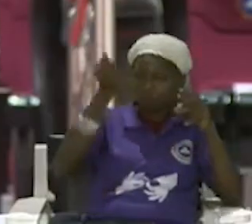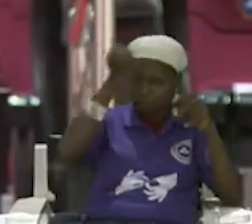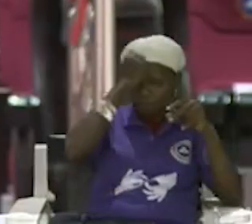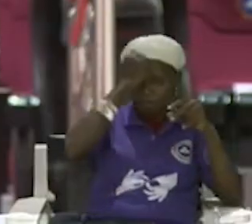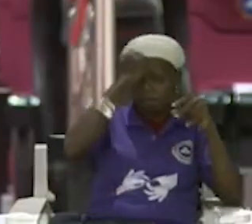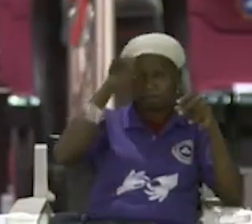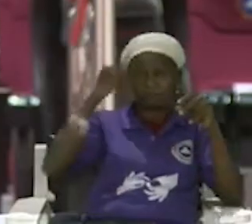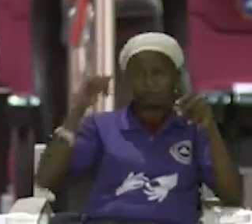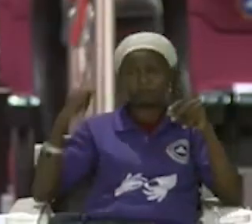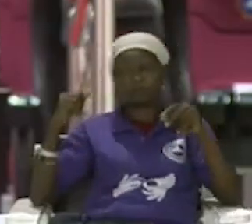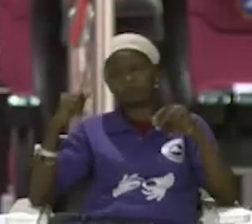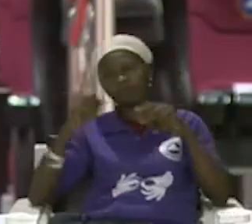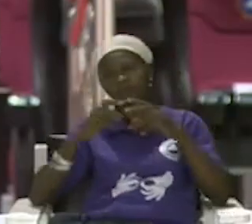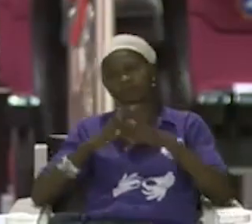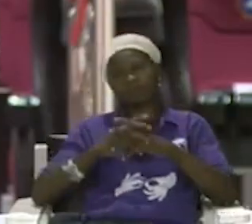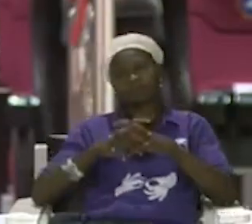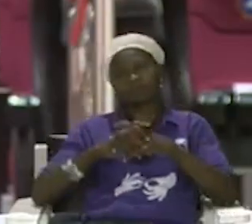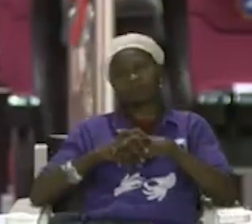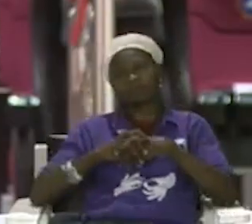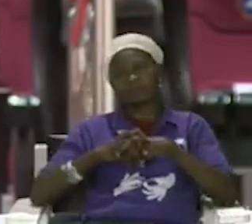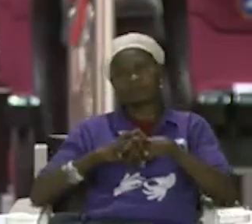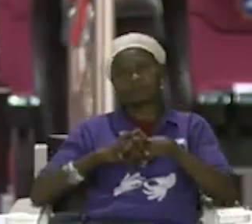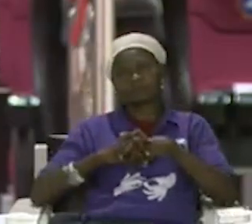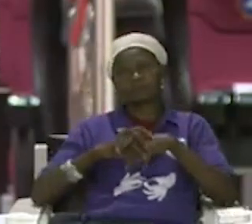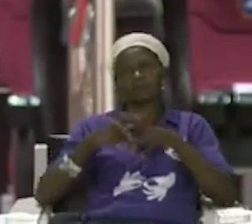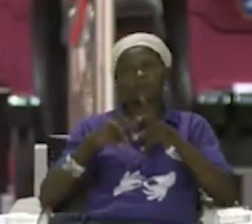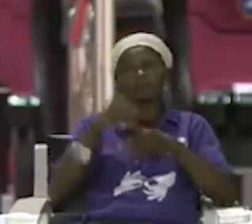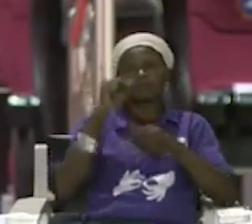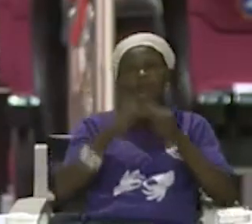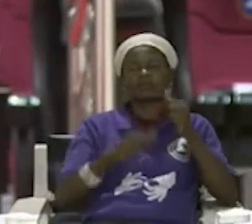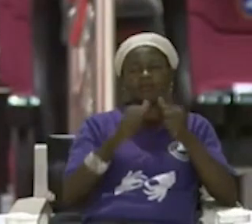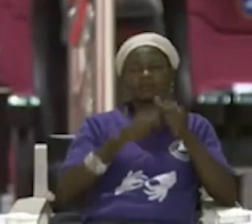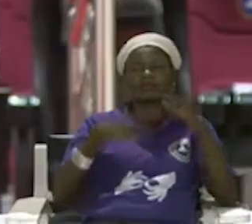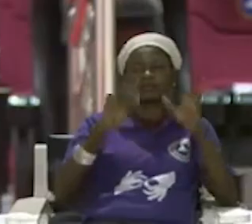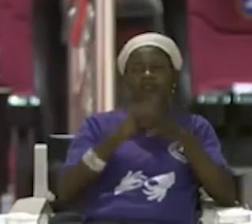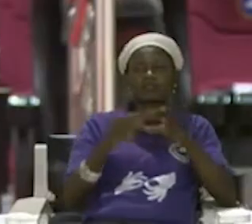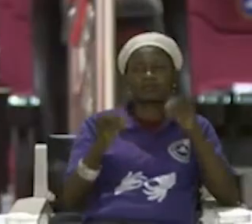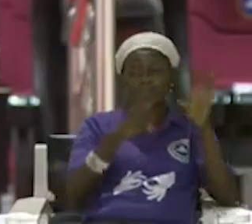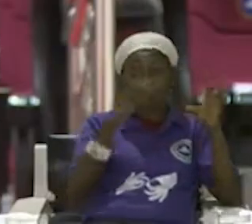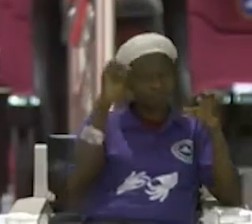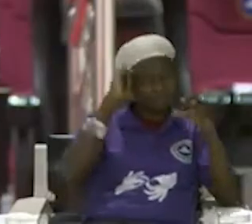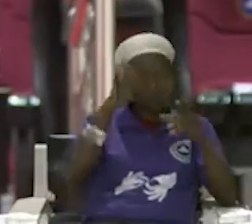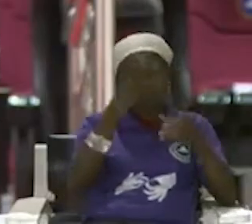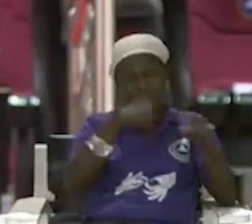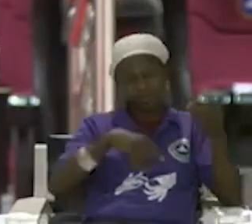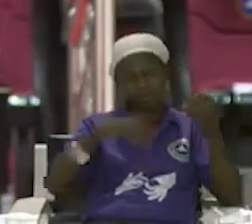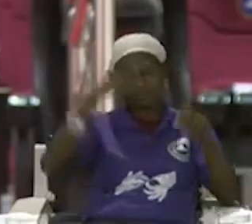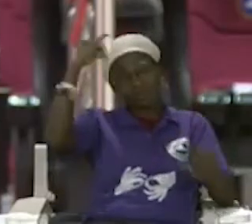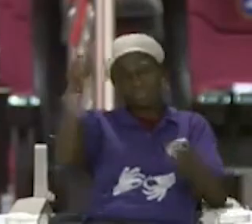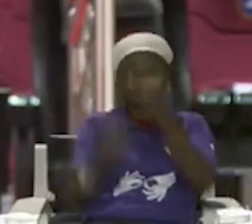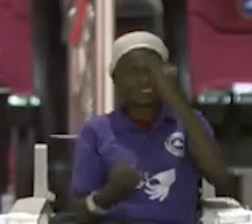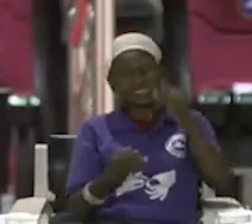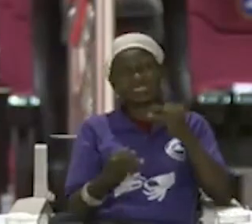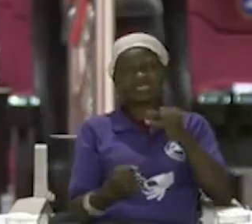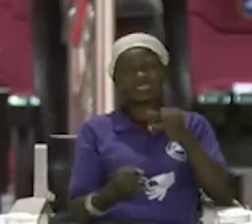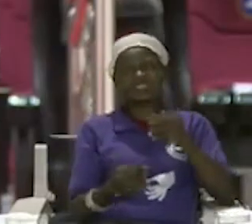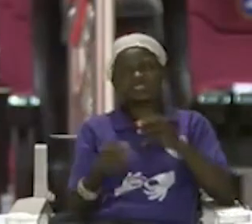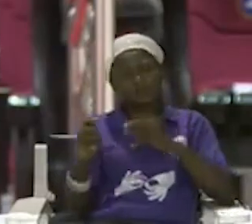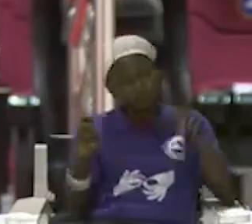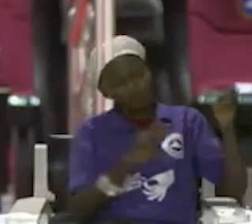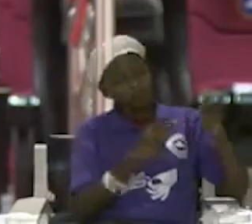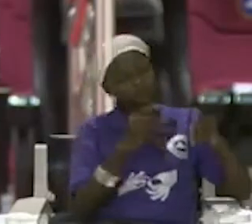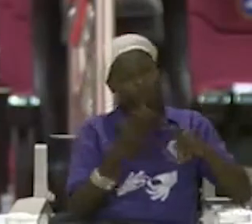In any class they put him, he will come last. Moving from a class